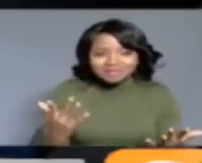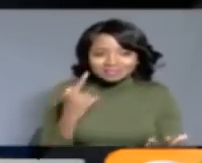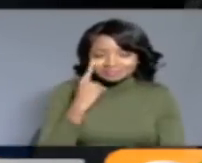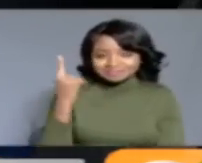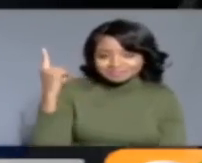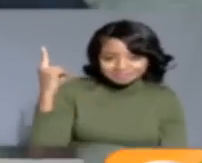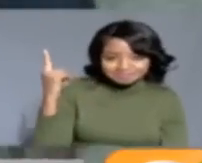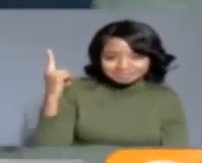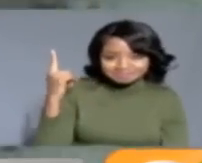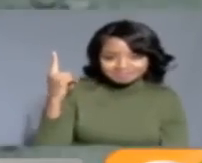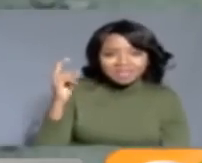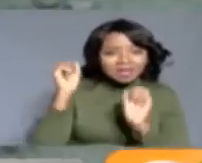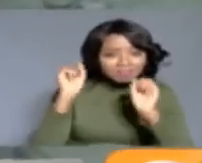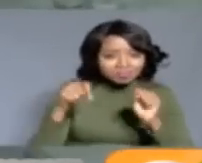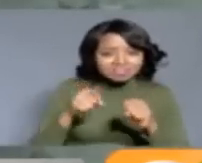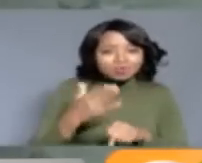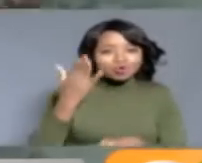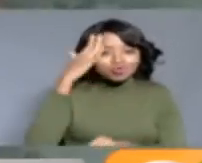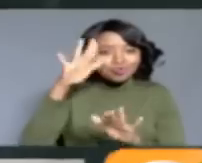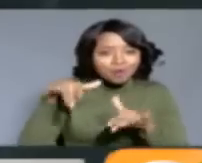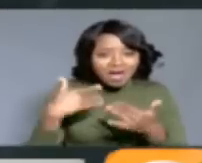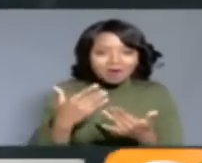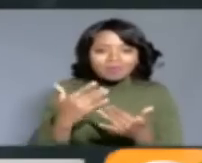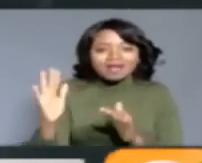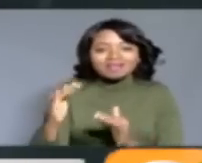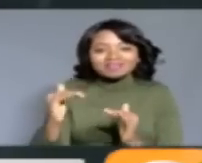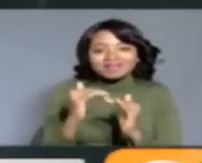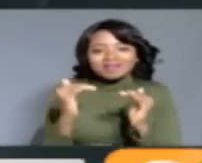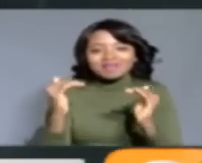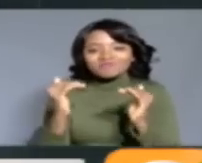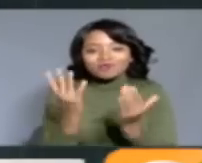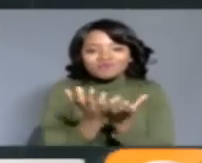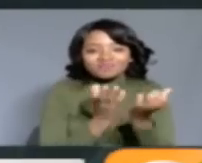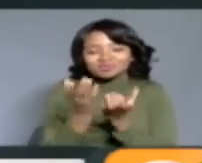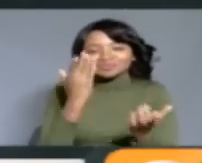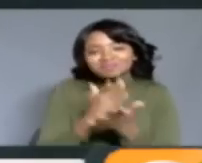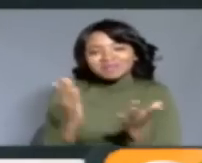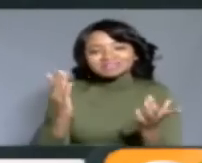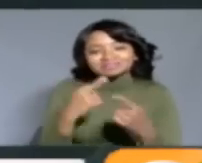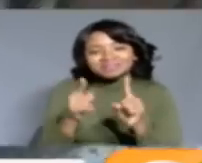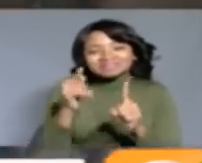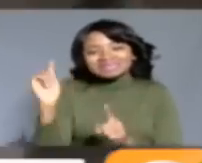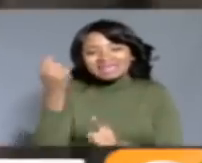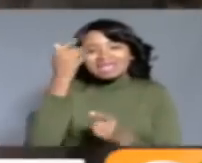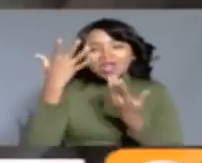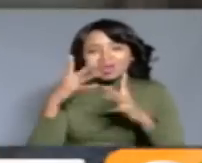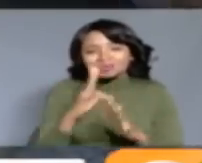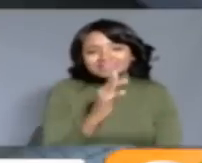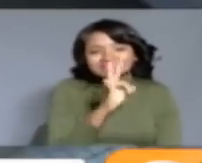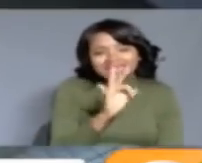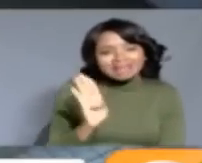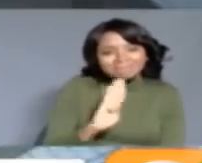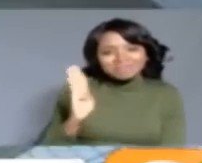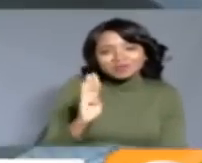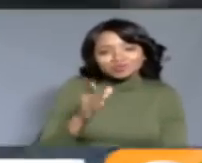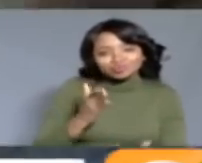name that can only be detected at the retail level. Currently, Kenya loses up to 300 billion shillings to illicit